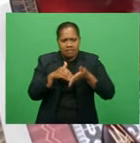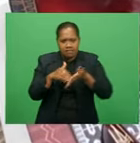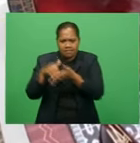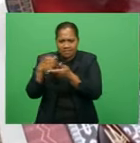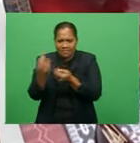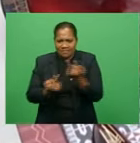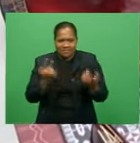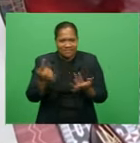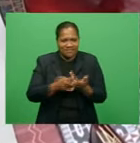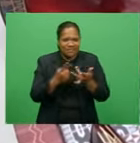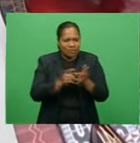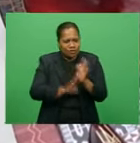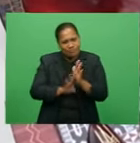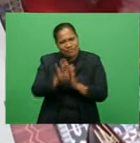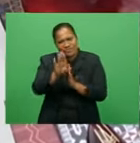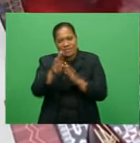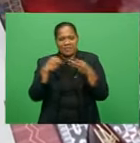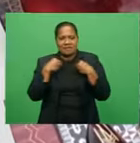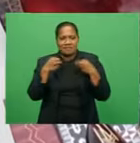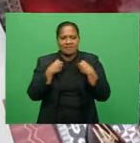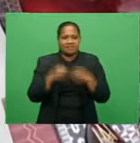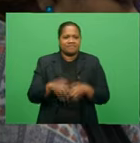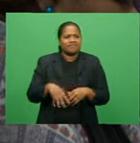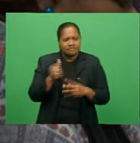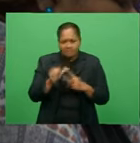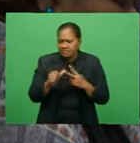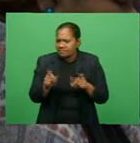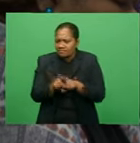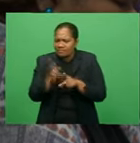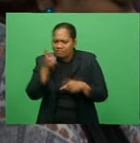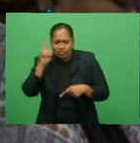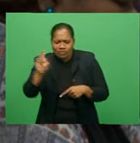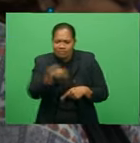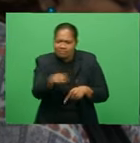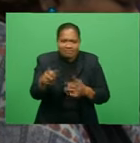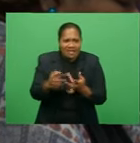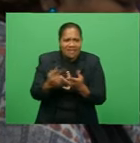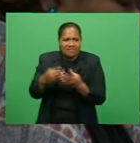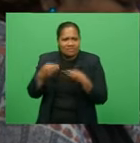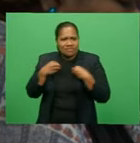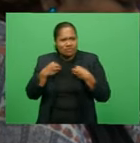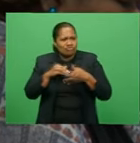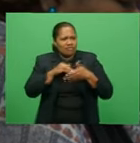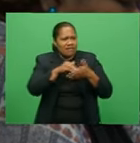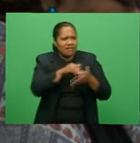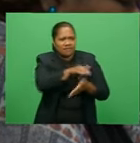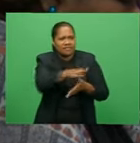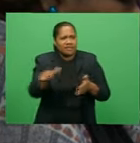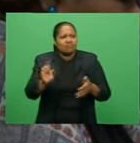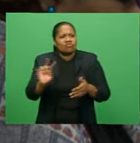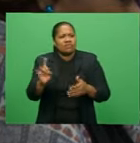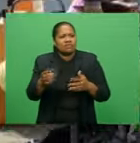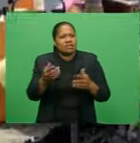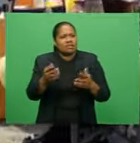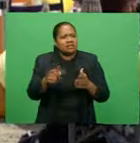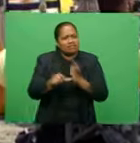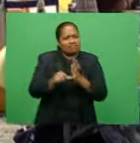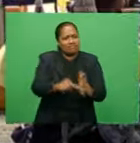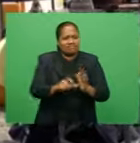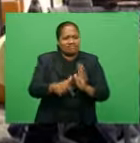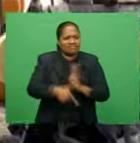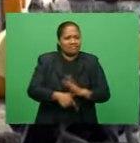The government is also calling on businesses to make use of the initiative in place to help them through these tough times and create economic